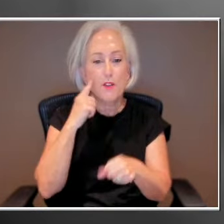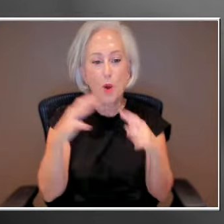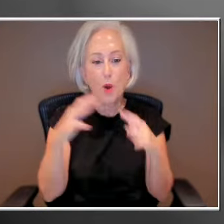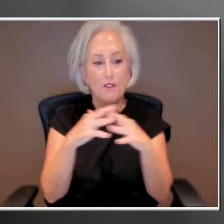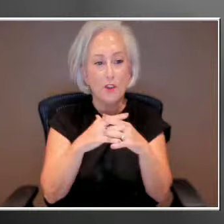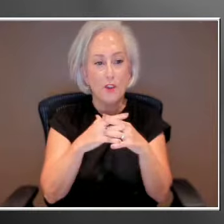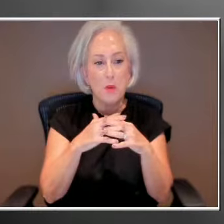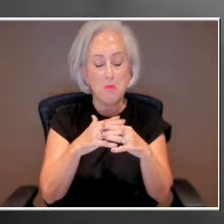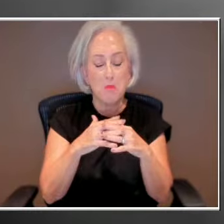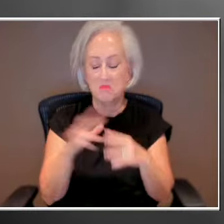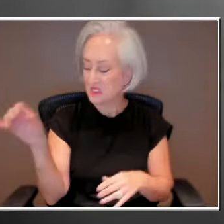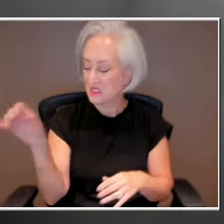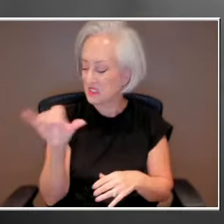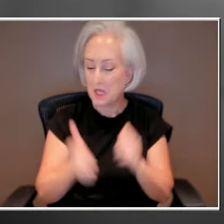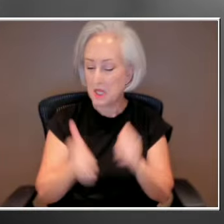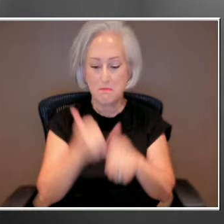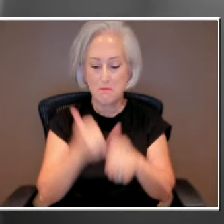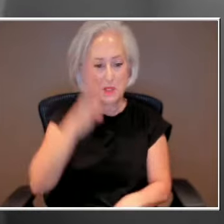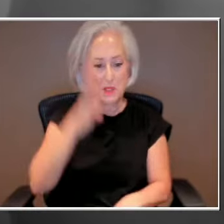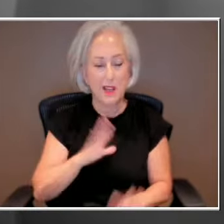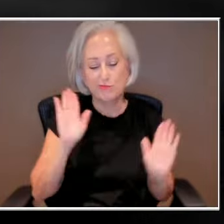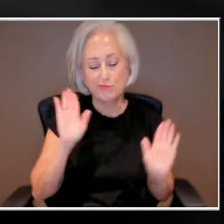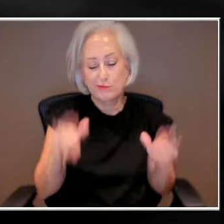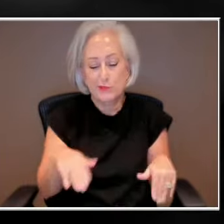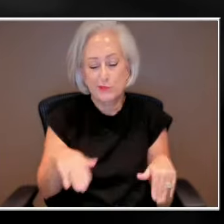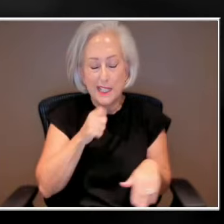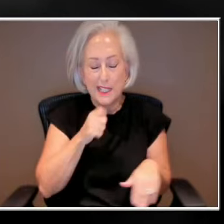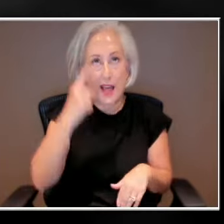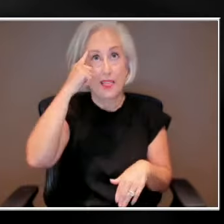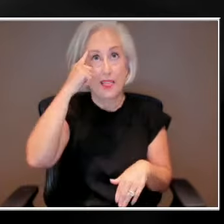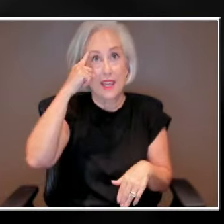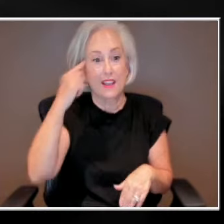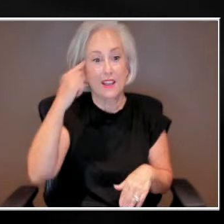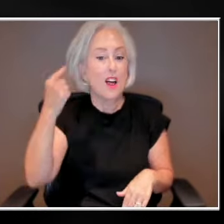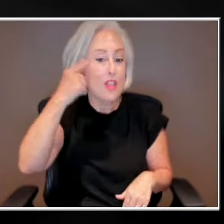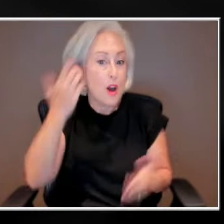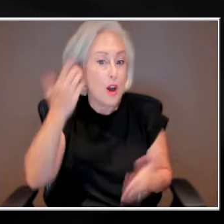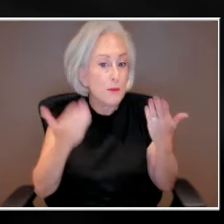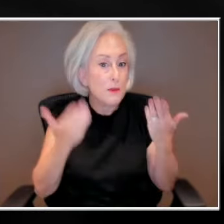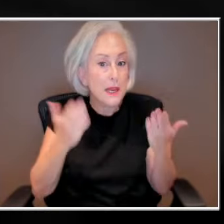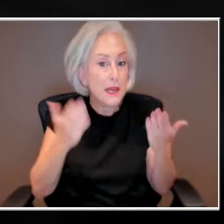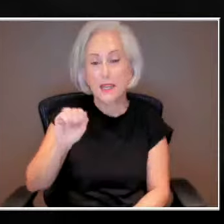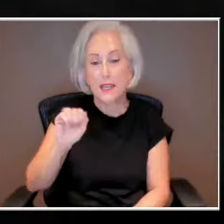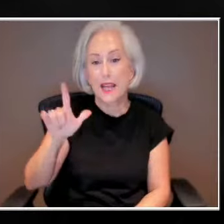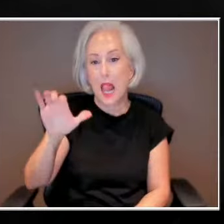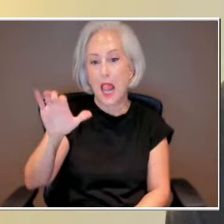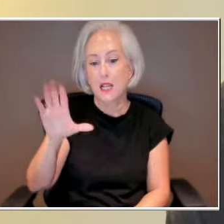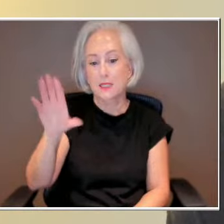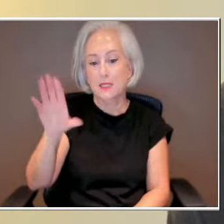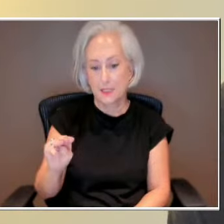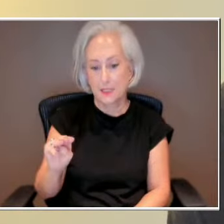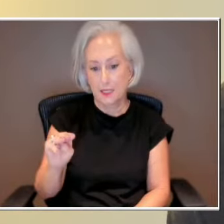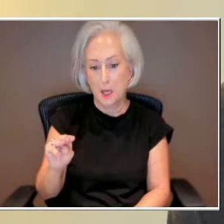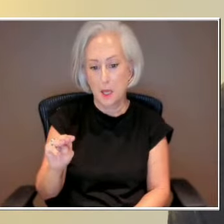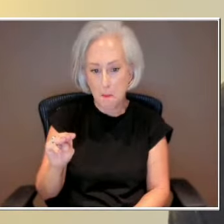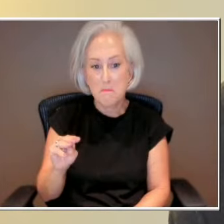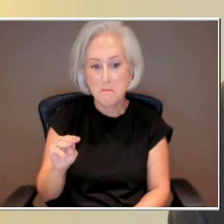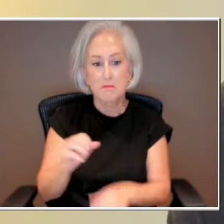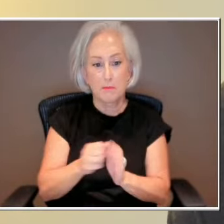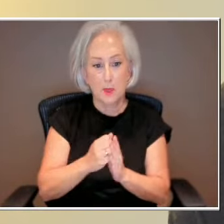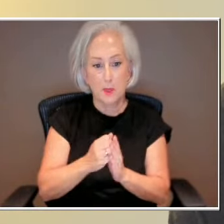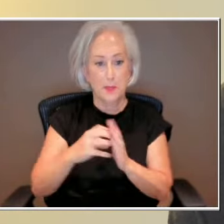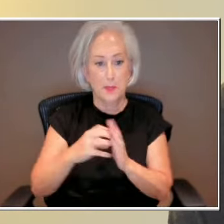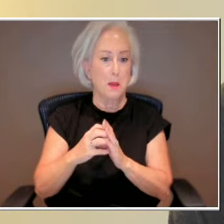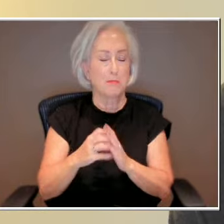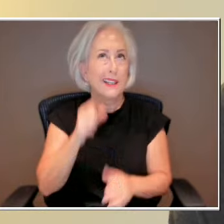his doctor, he was told it was just a calcium buildup. He, nor his doctor, suspected breast cancer. Being a male, there was just